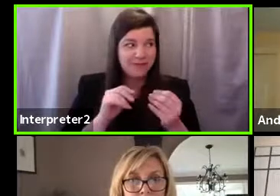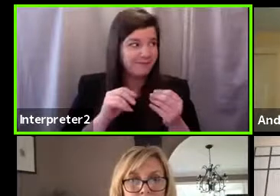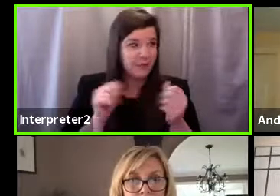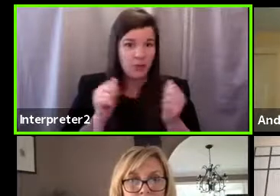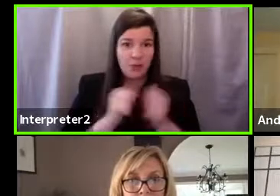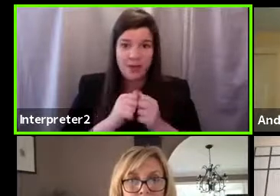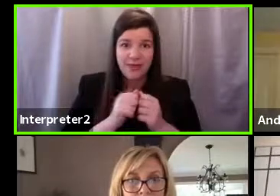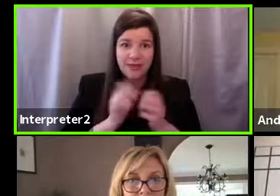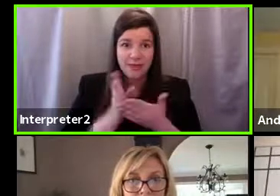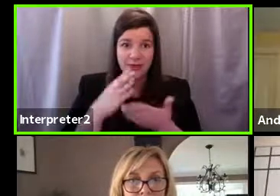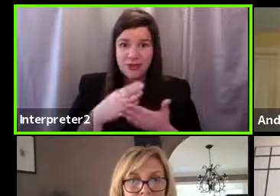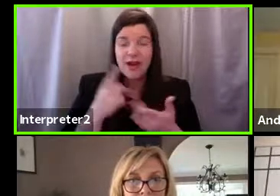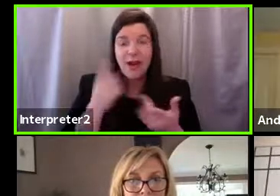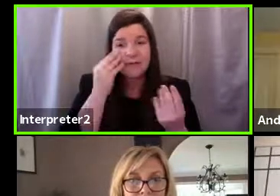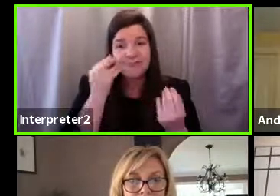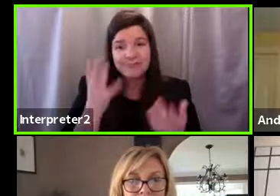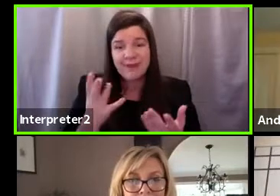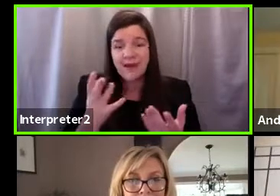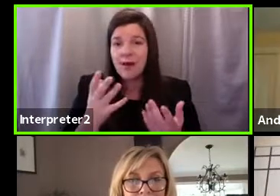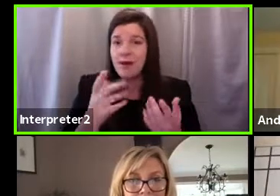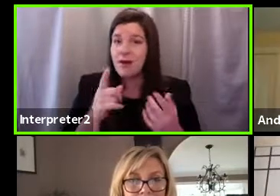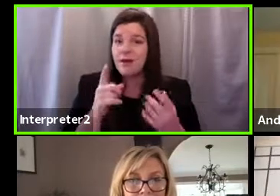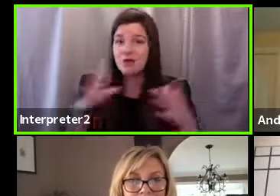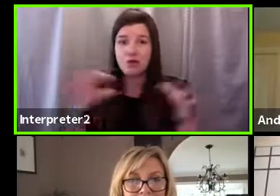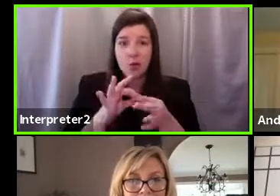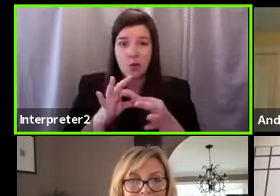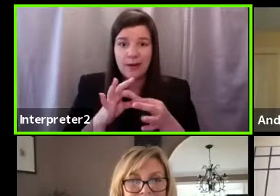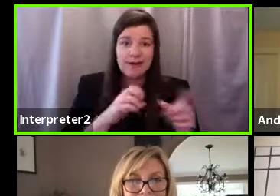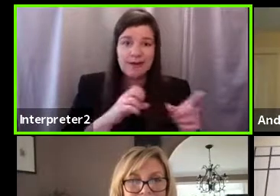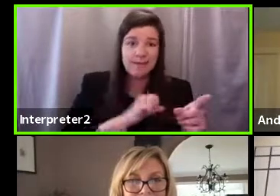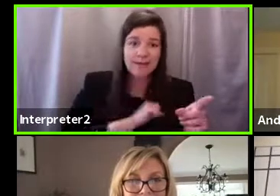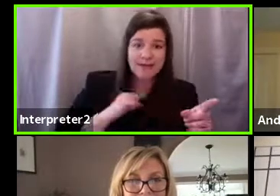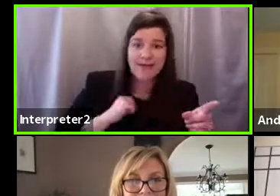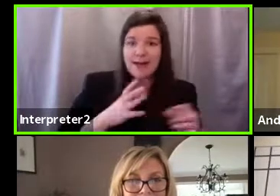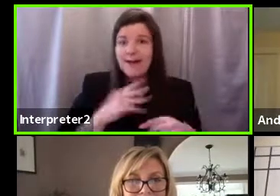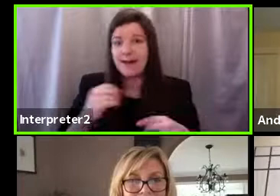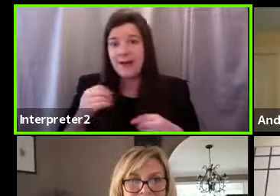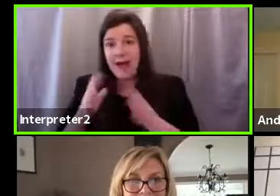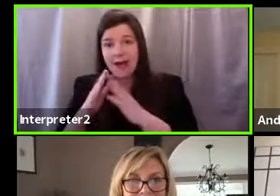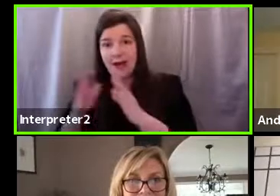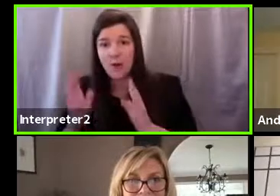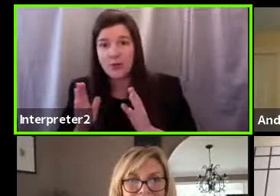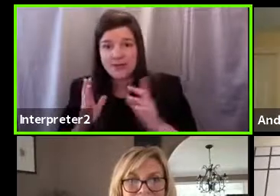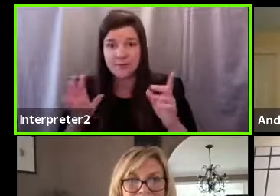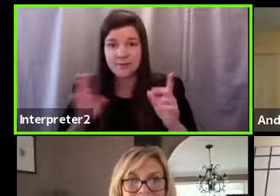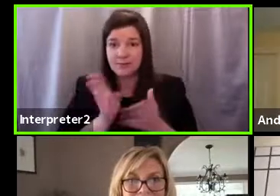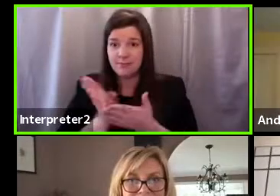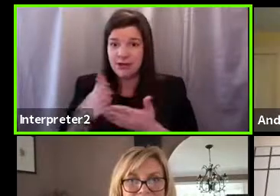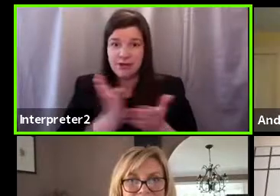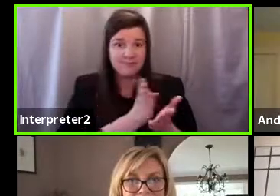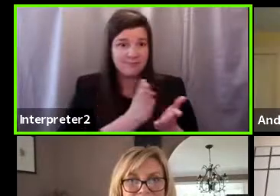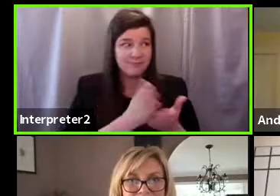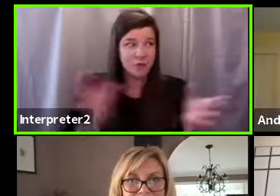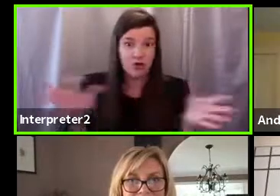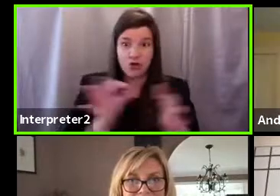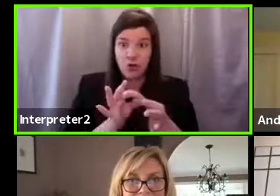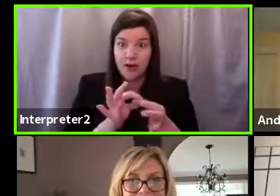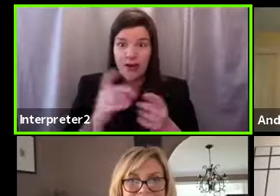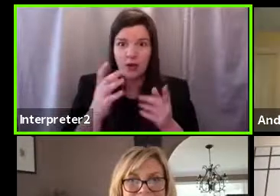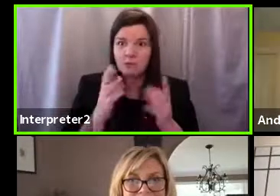joint budget hearings is wonderful, and I really hope you consider it for future years. Well,